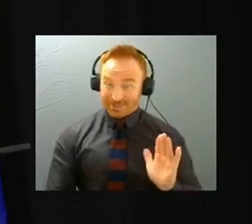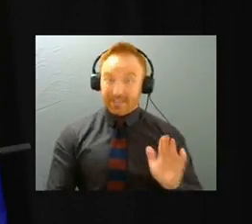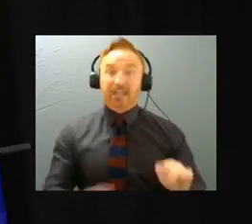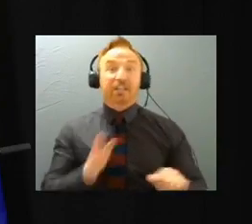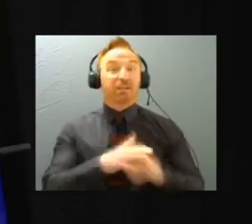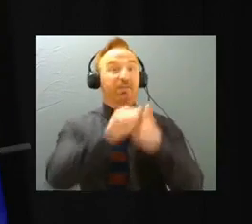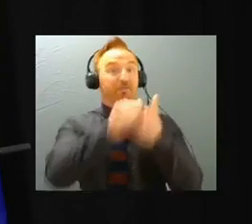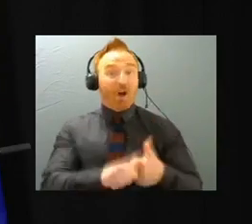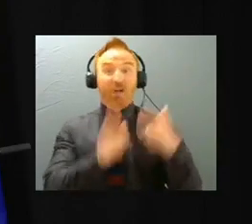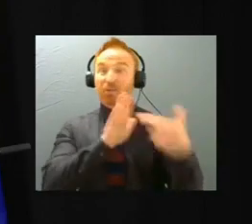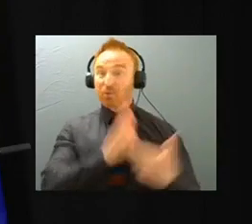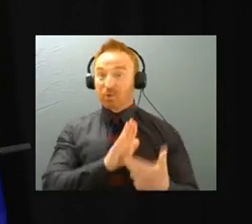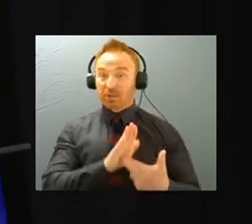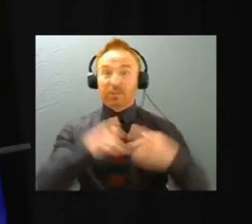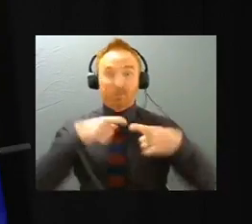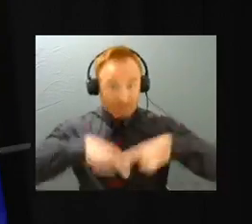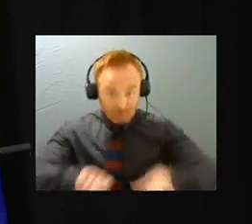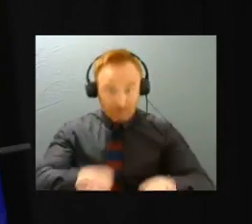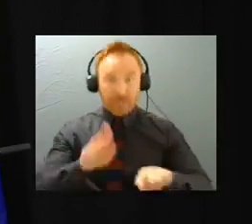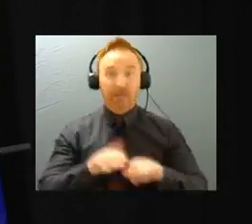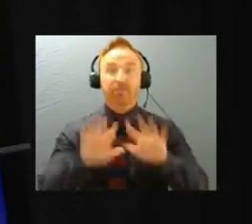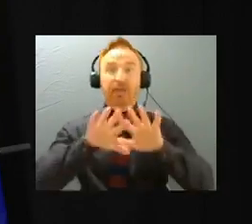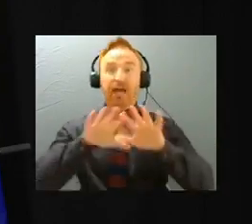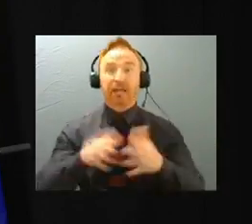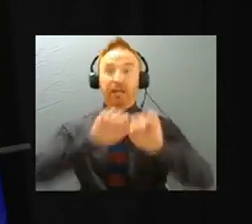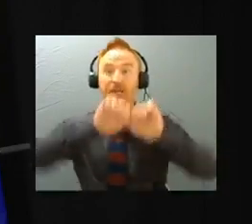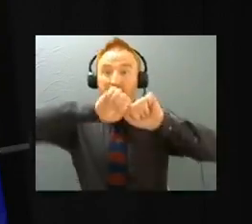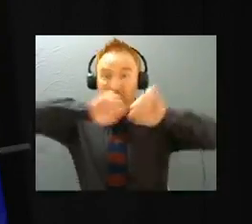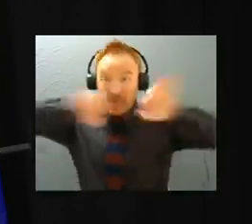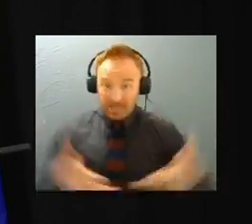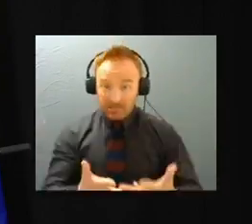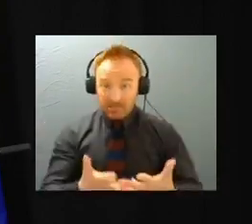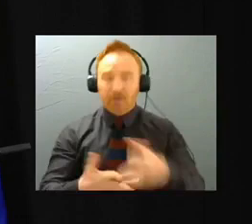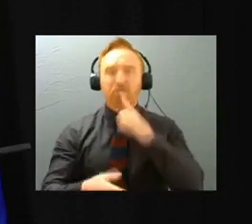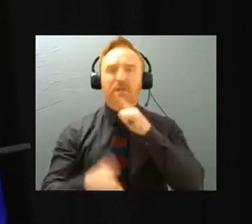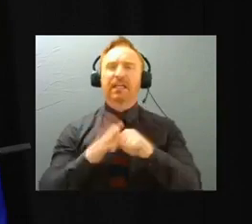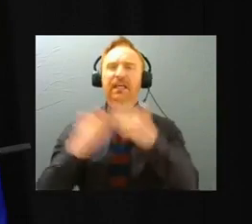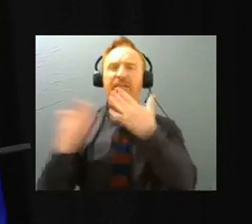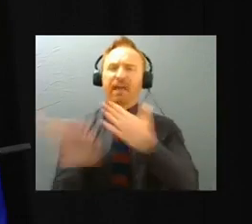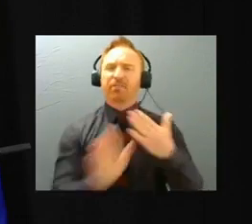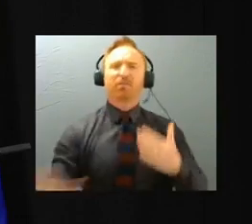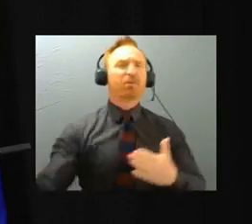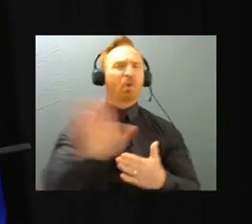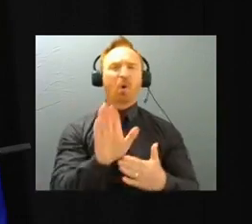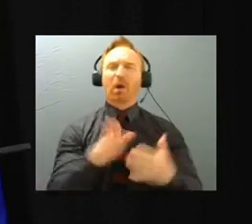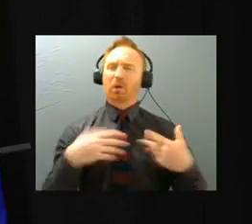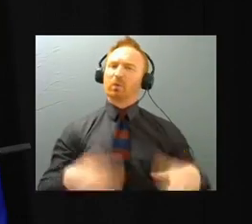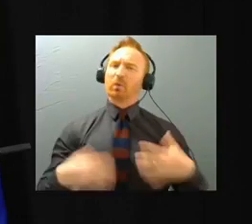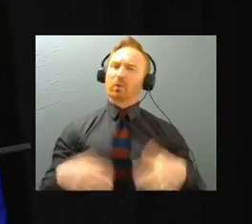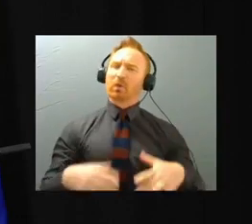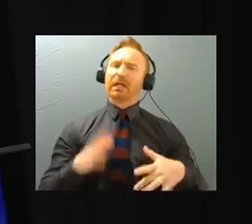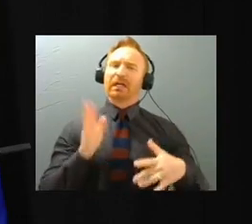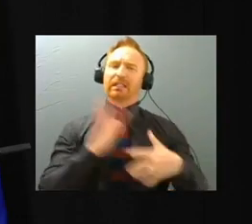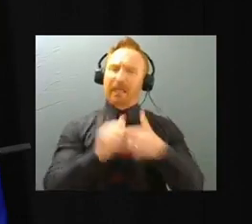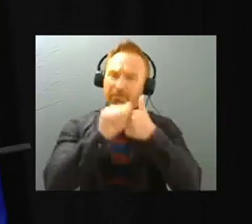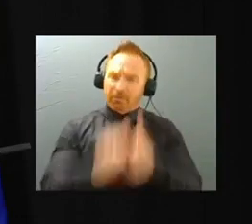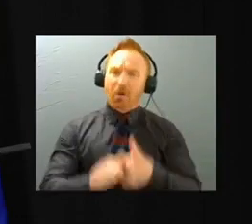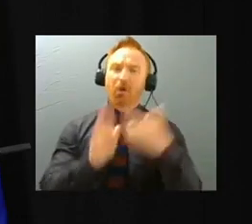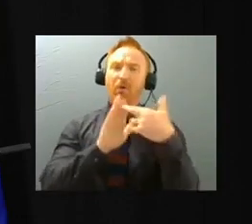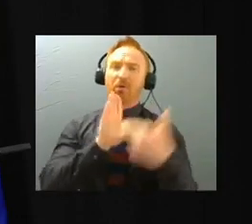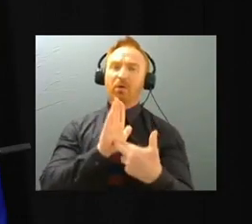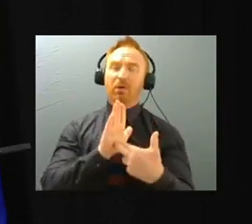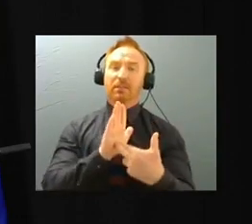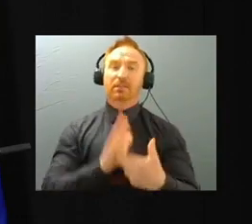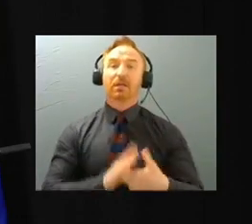So again, I want to thank everybody for your continued efforts. The past few months have given us